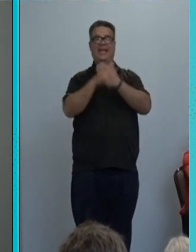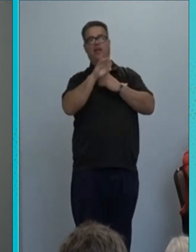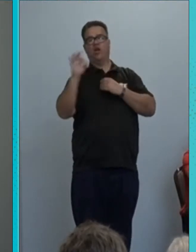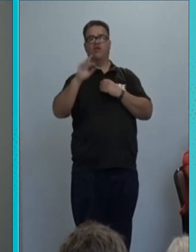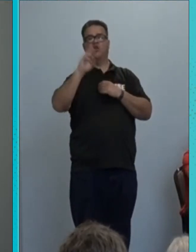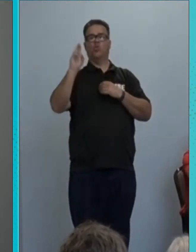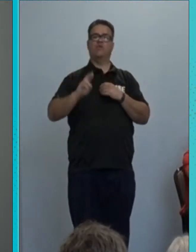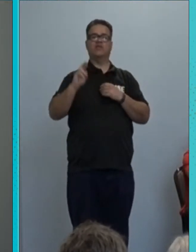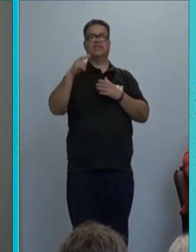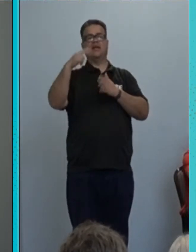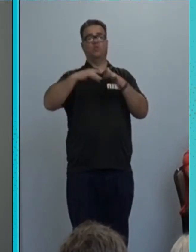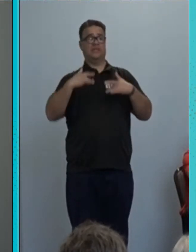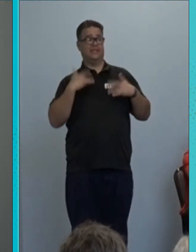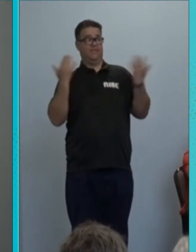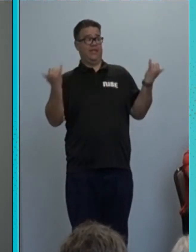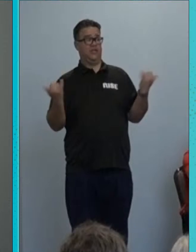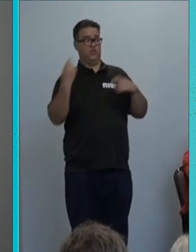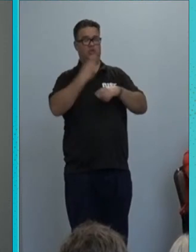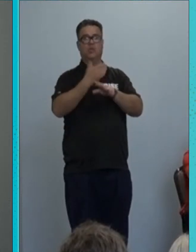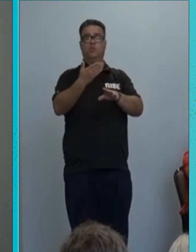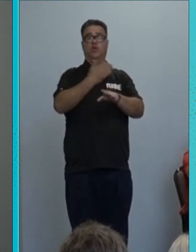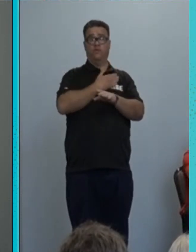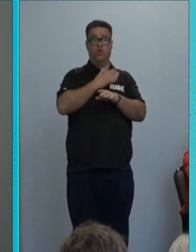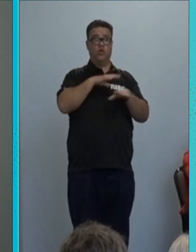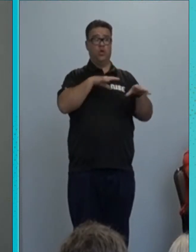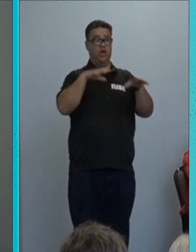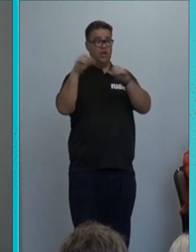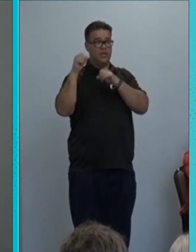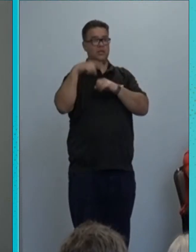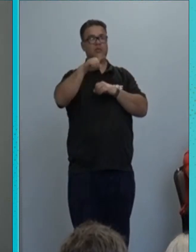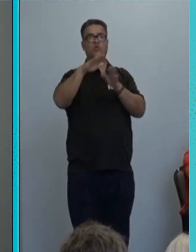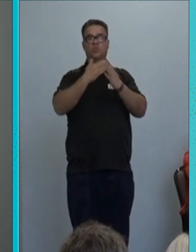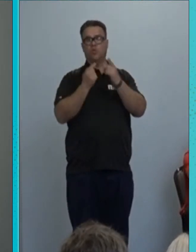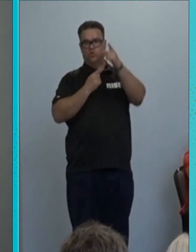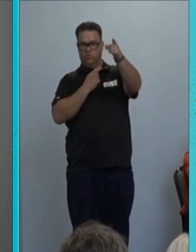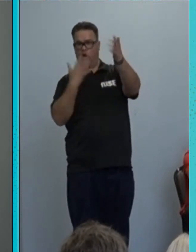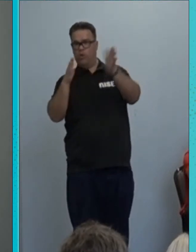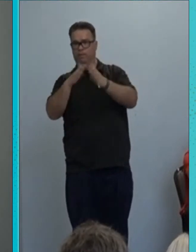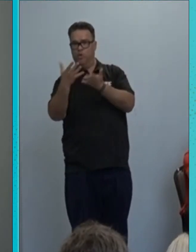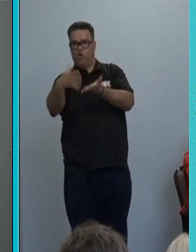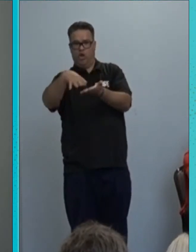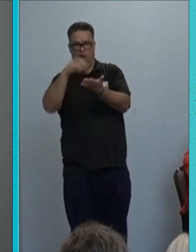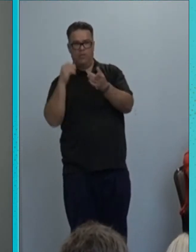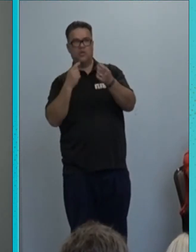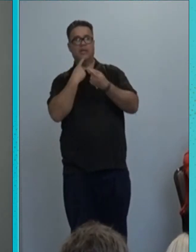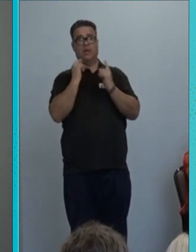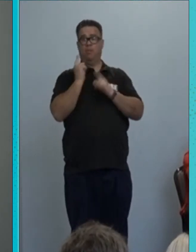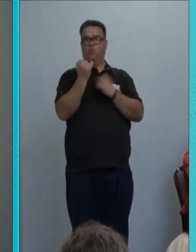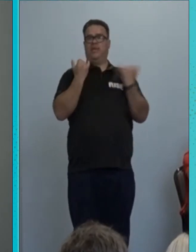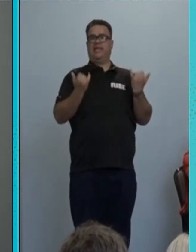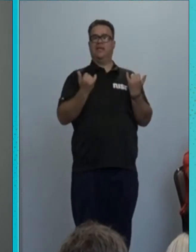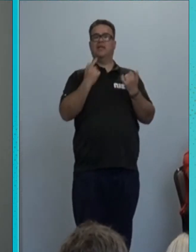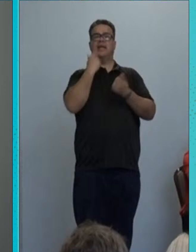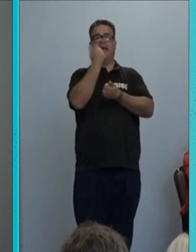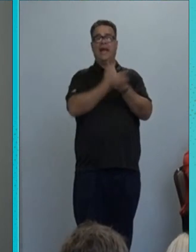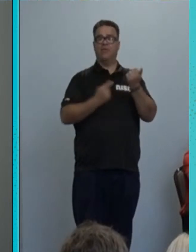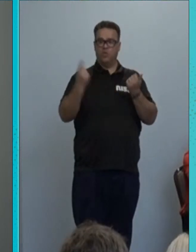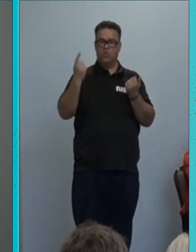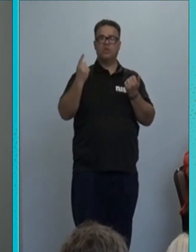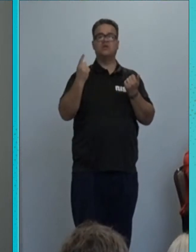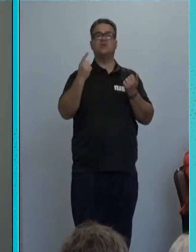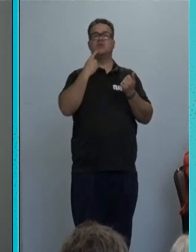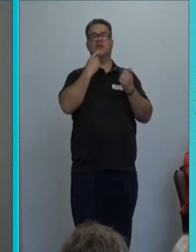Riverside Reads with us. Before you all head over to get your books, I know some of you already have them, I want to take a moment to thank everyone who made